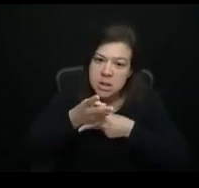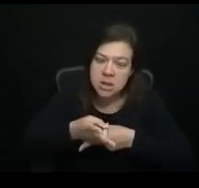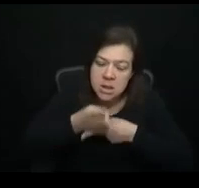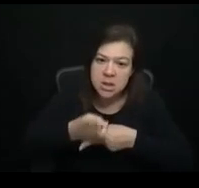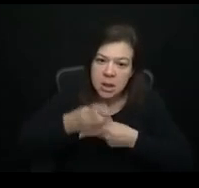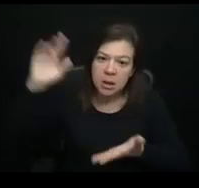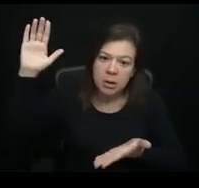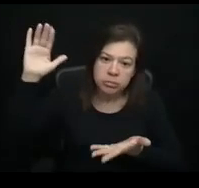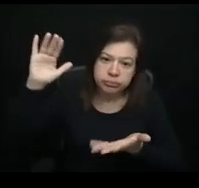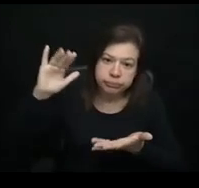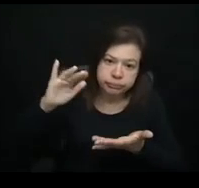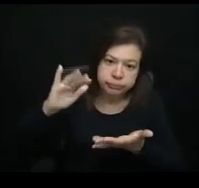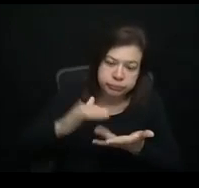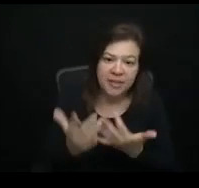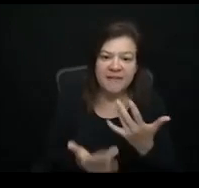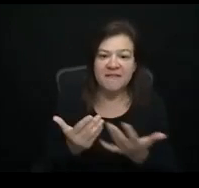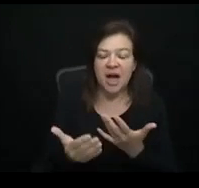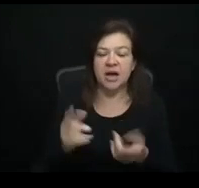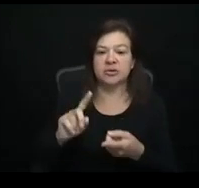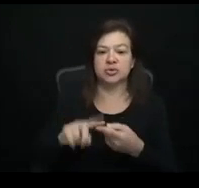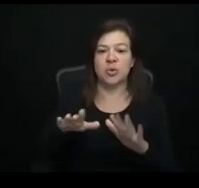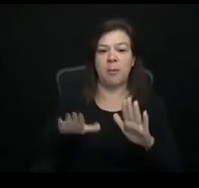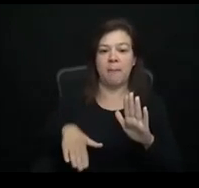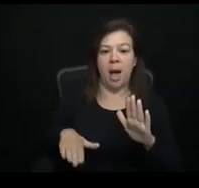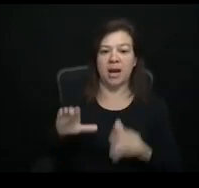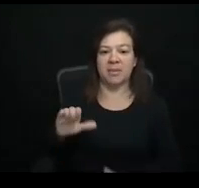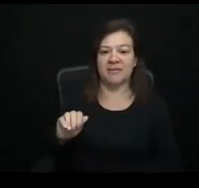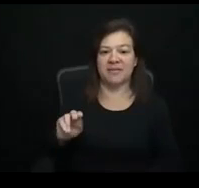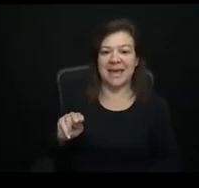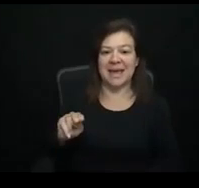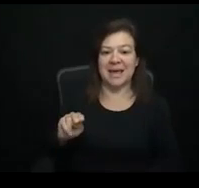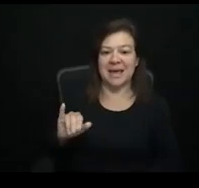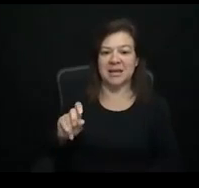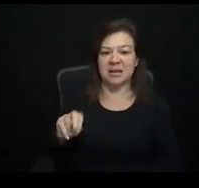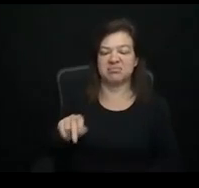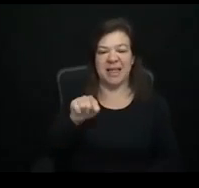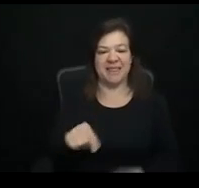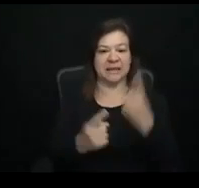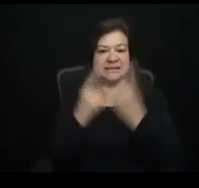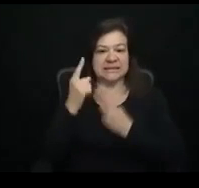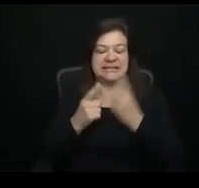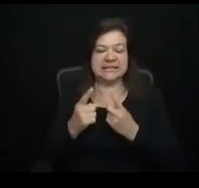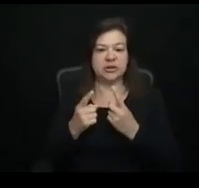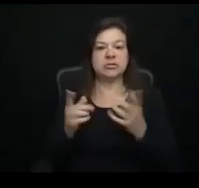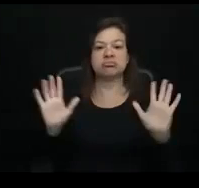of the canyon and holding it along the creek at the bottom. That's now called considered contained line, up